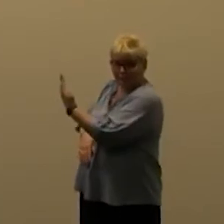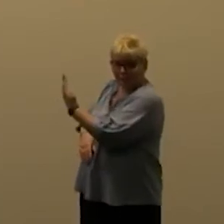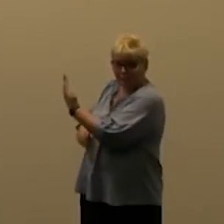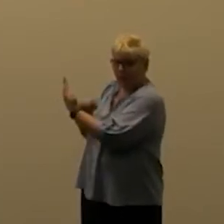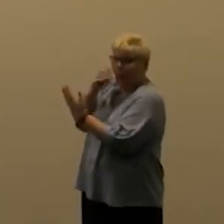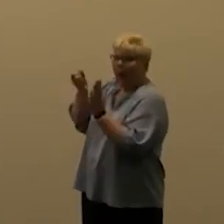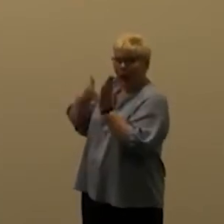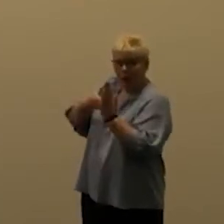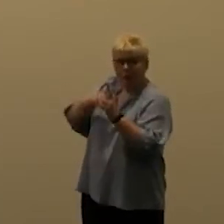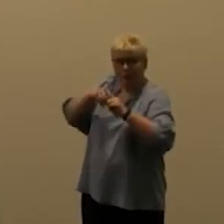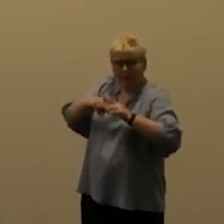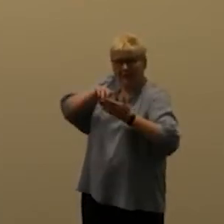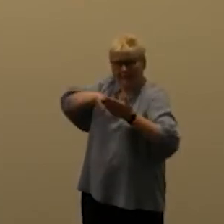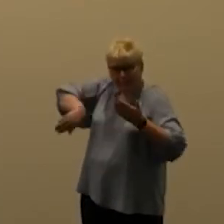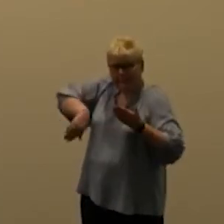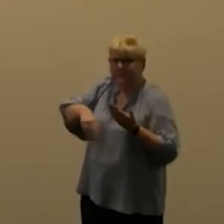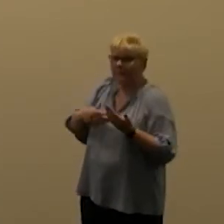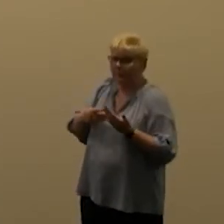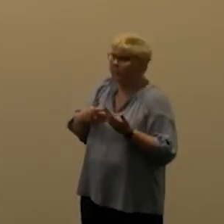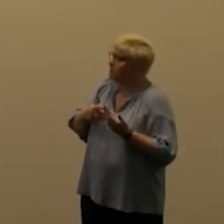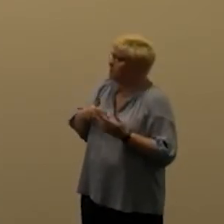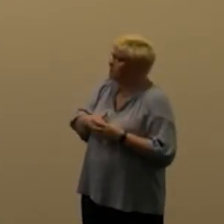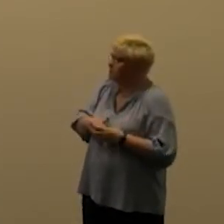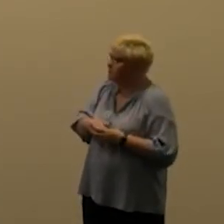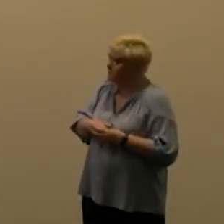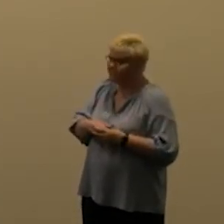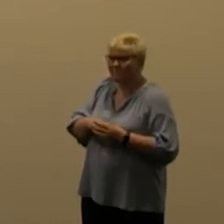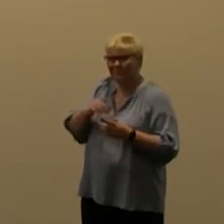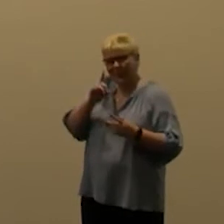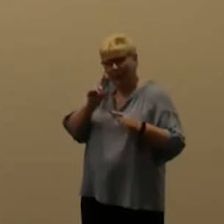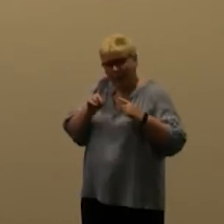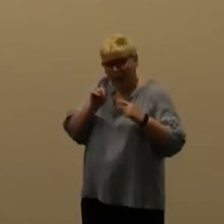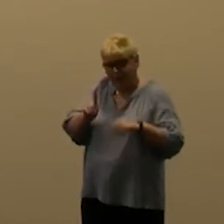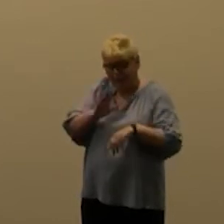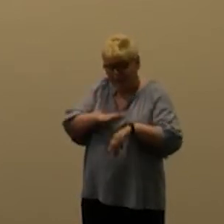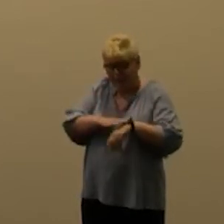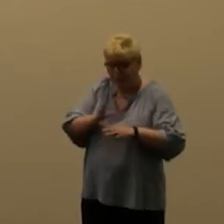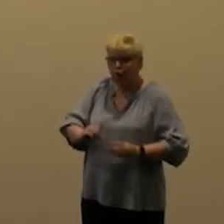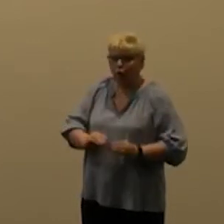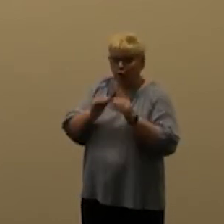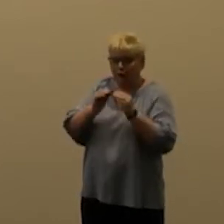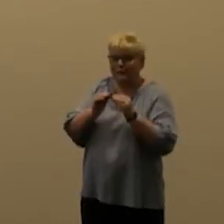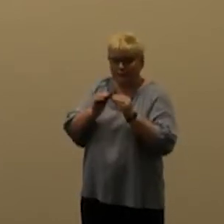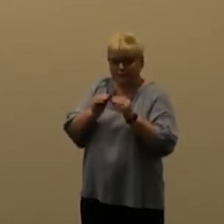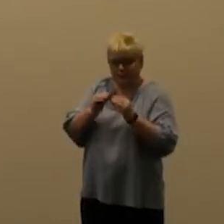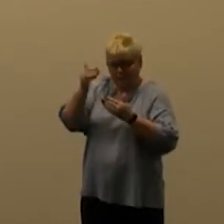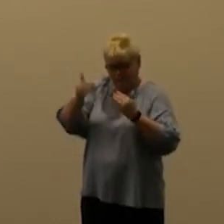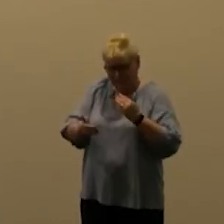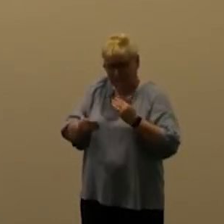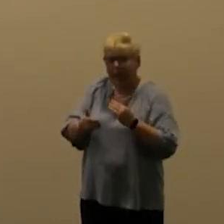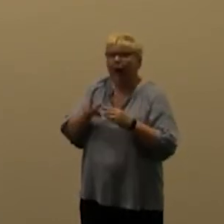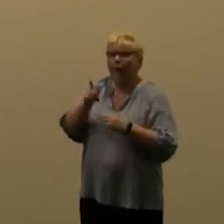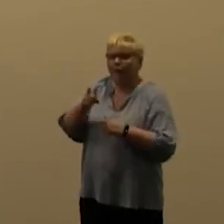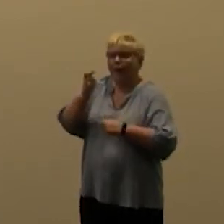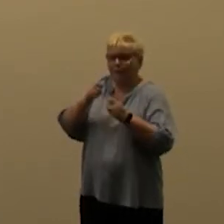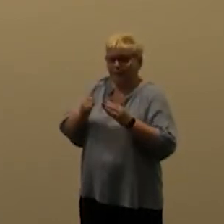add, modify, and delete. He's going to update his master config file. At that point, he's created it in a fork in Git, and he's going to basically push that